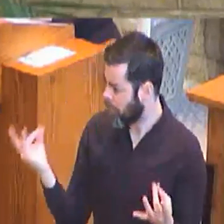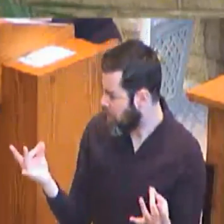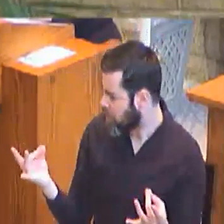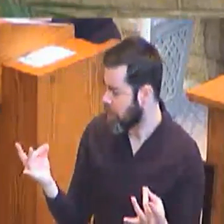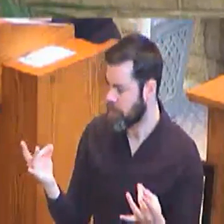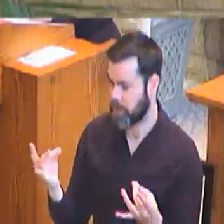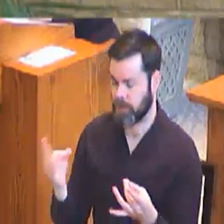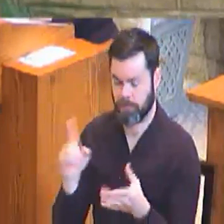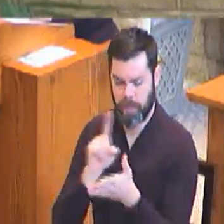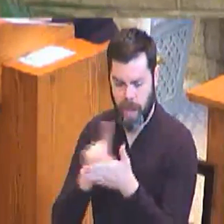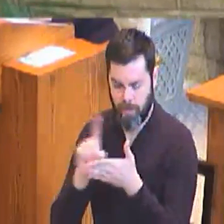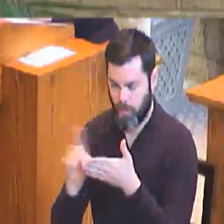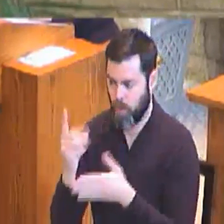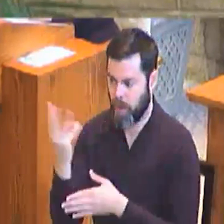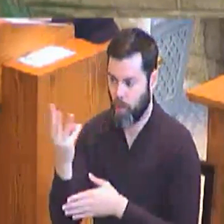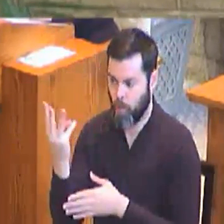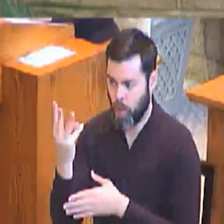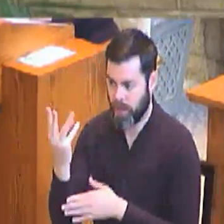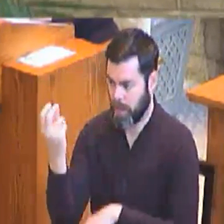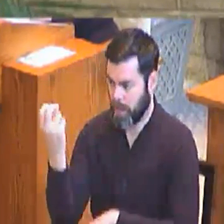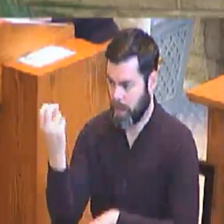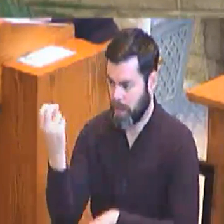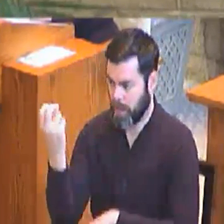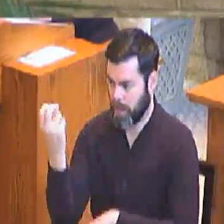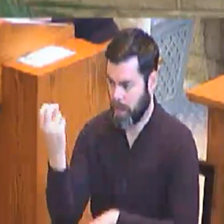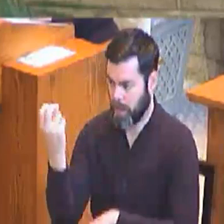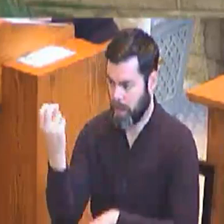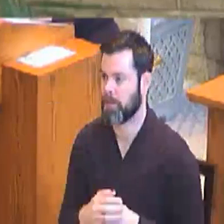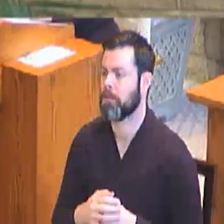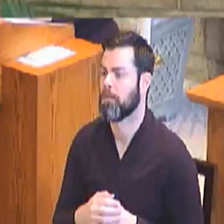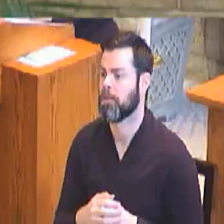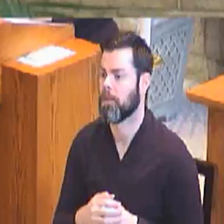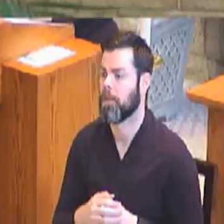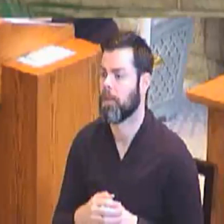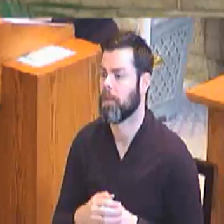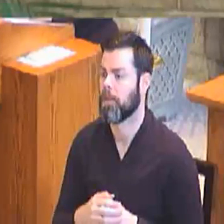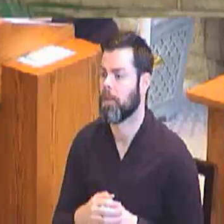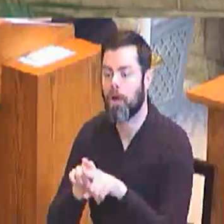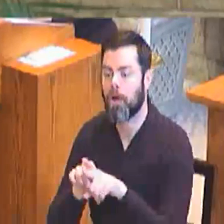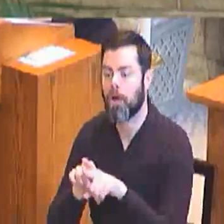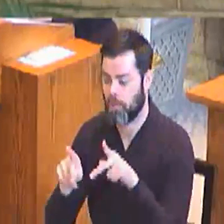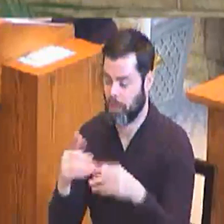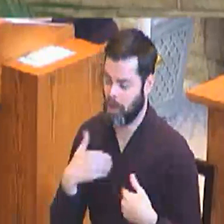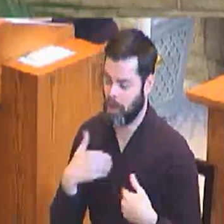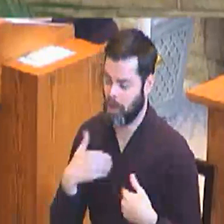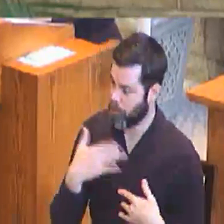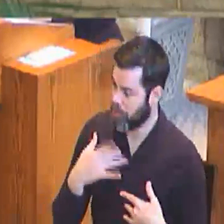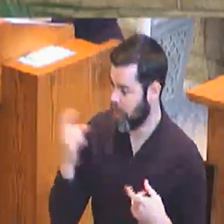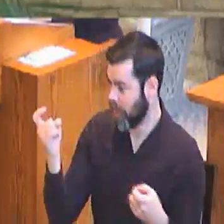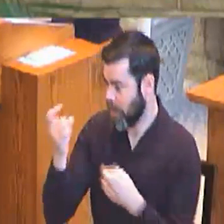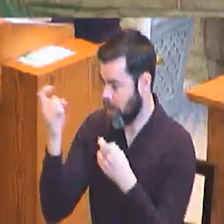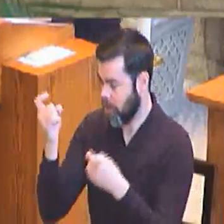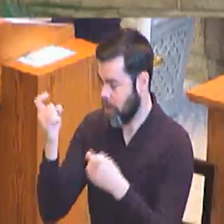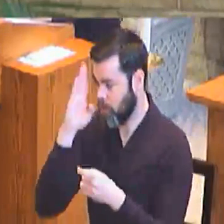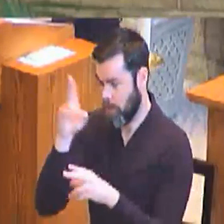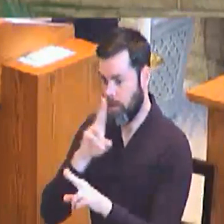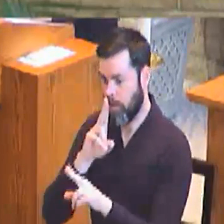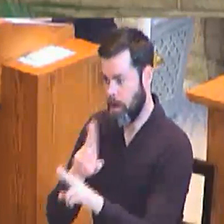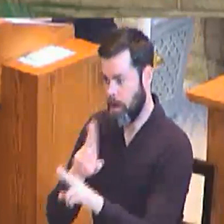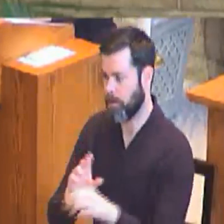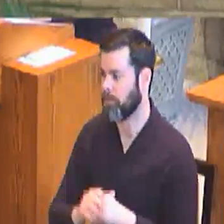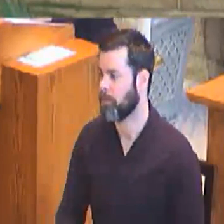every Wednesday at noon, so. And we honor those that are having a birthday or anniversary for the following